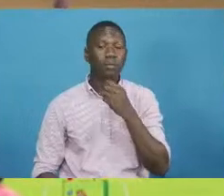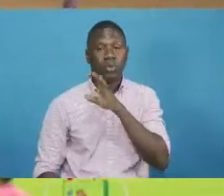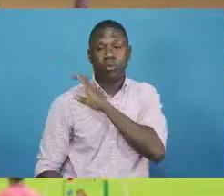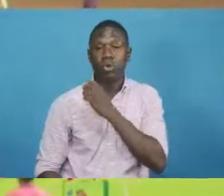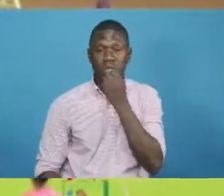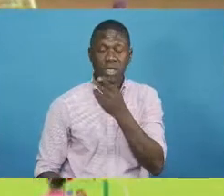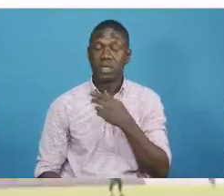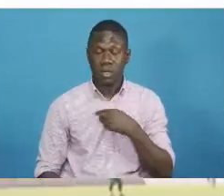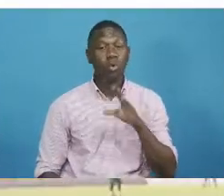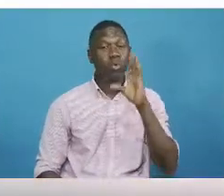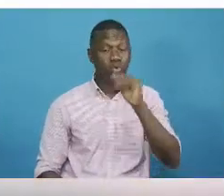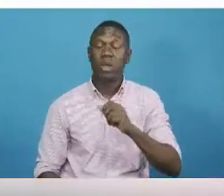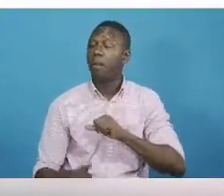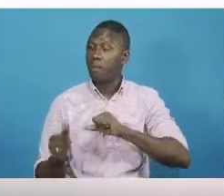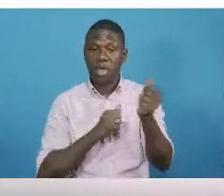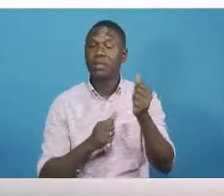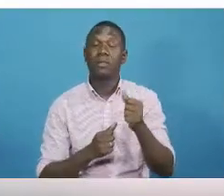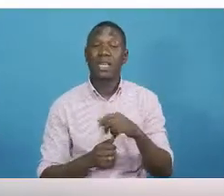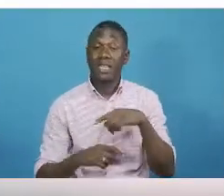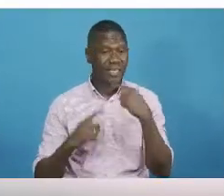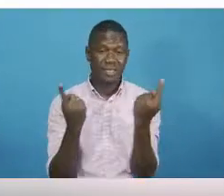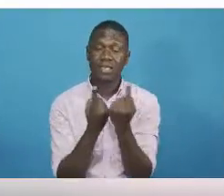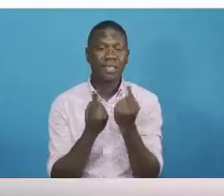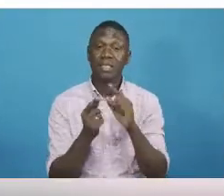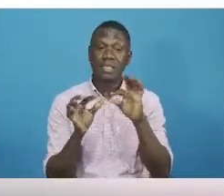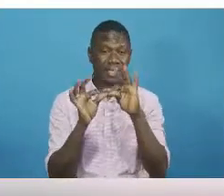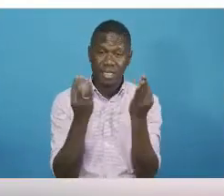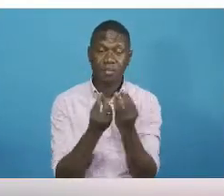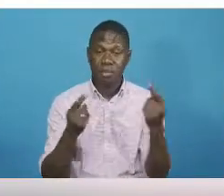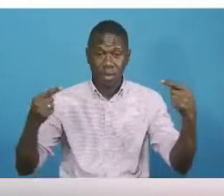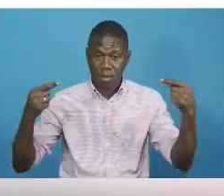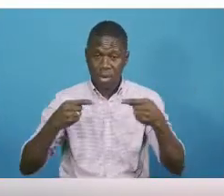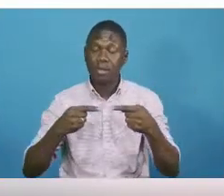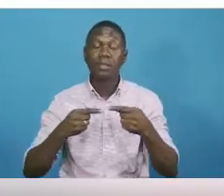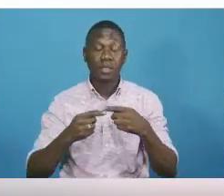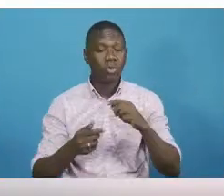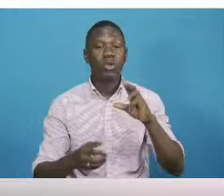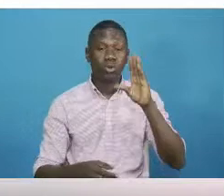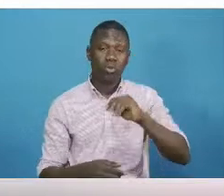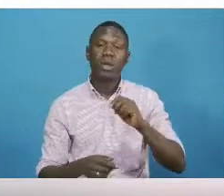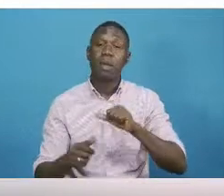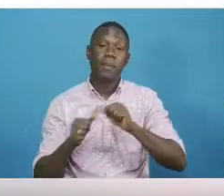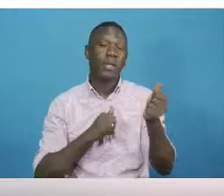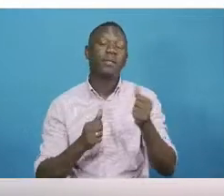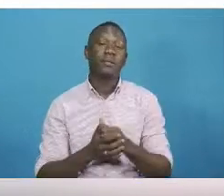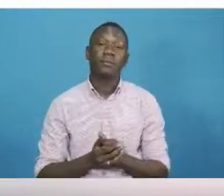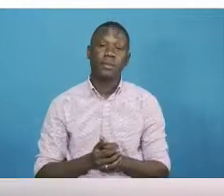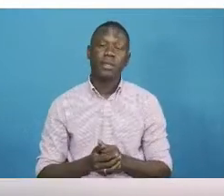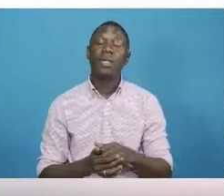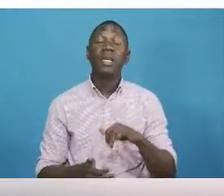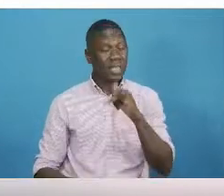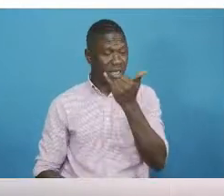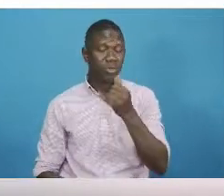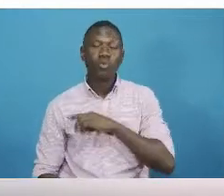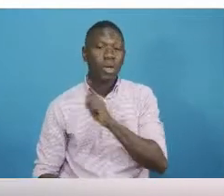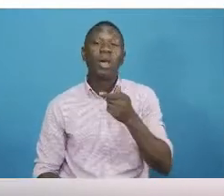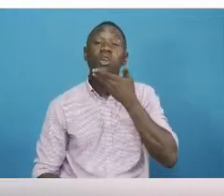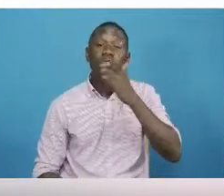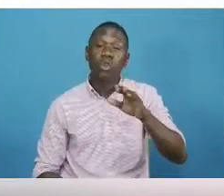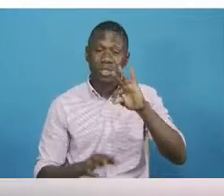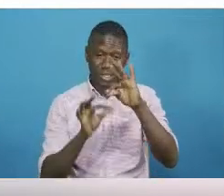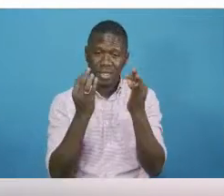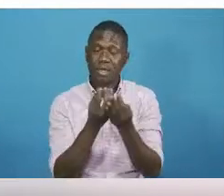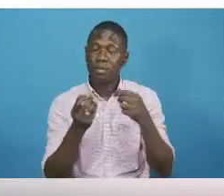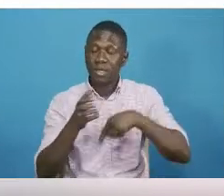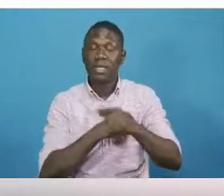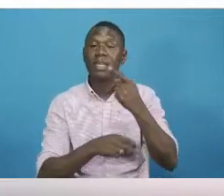across. Yes, this is our first time, as you said, and also we are a young team in Gambian football. But I think if we want to at